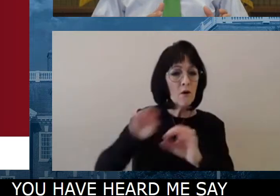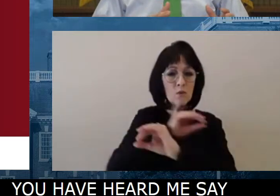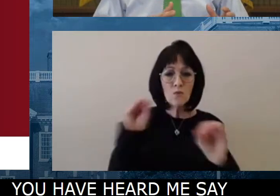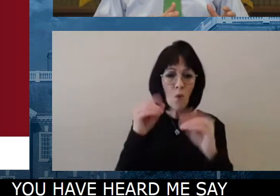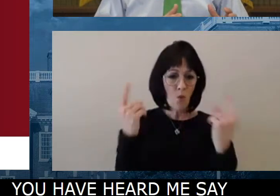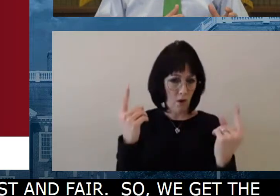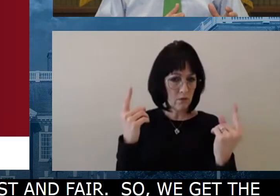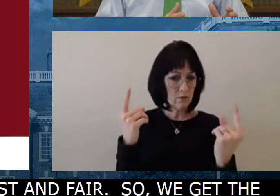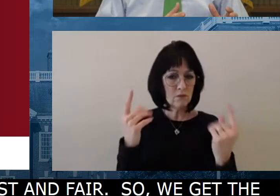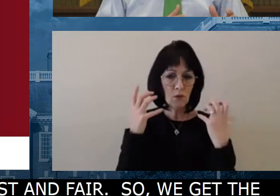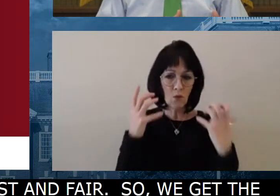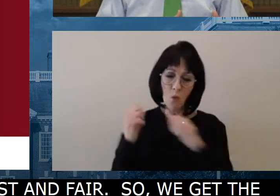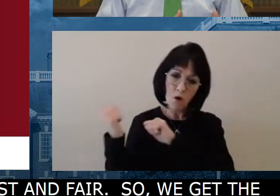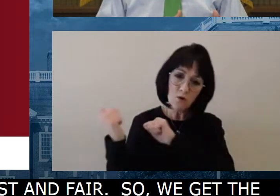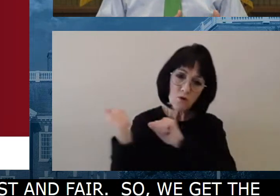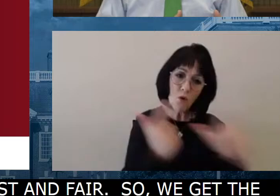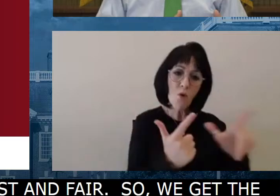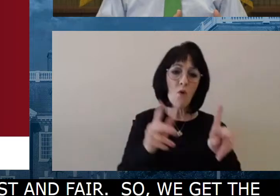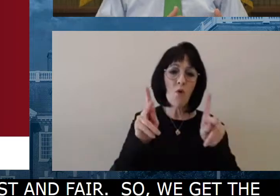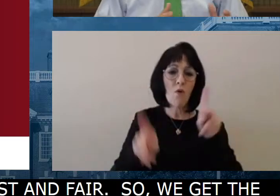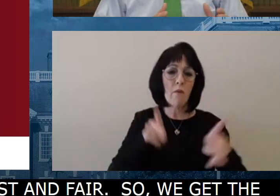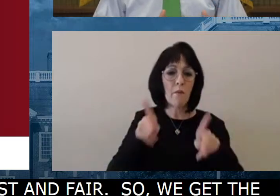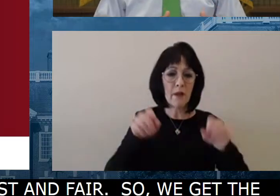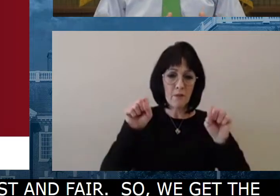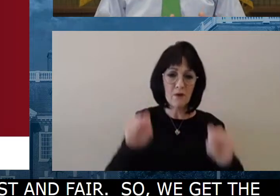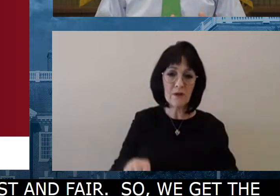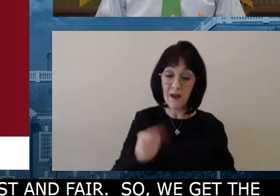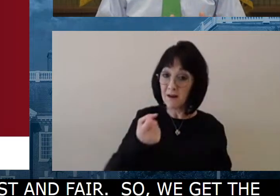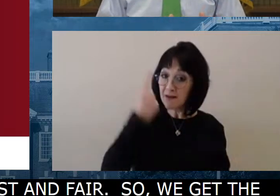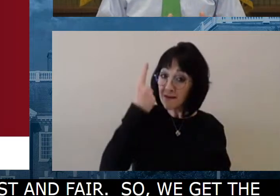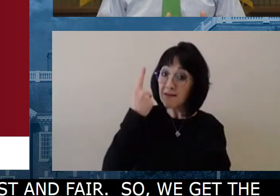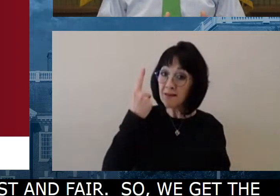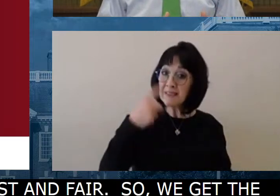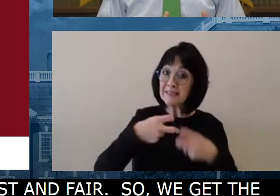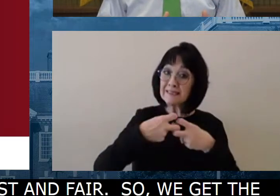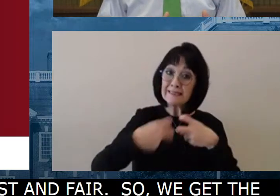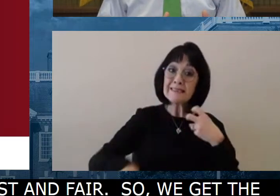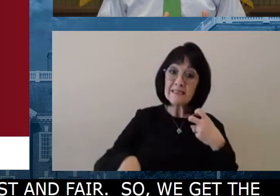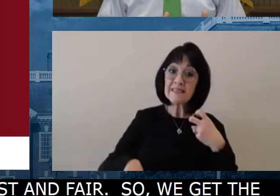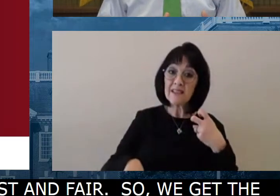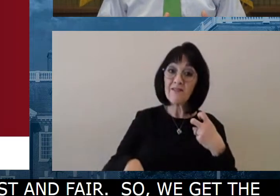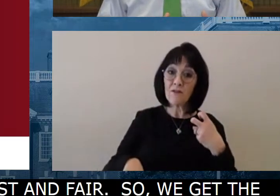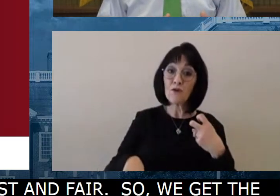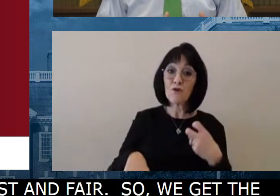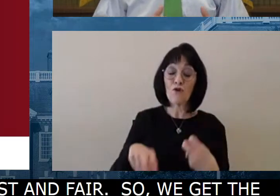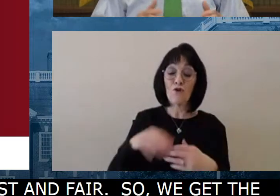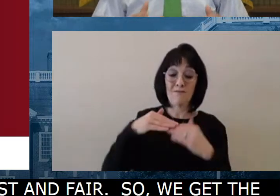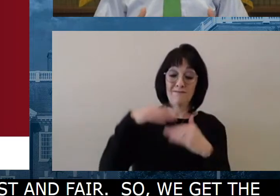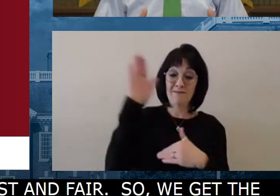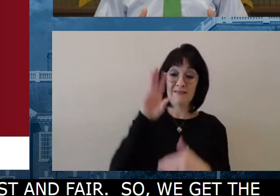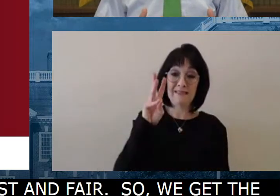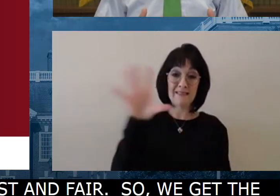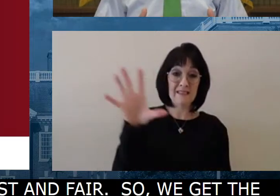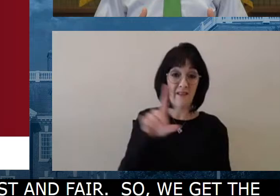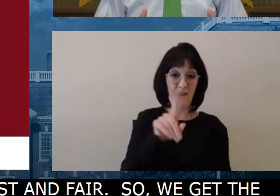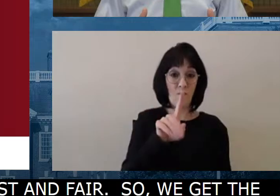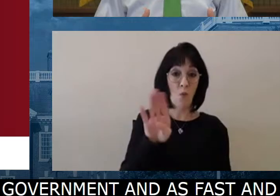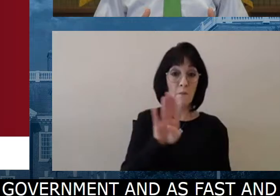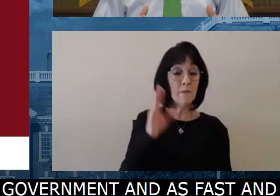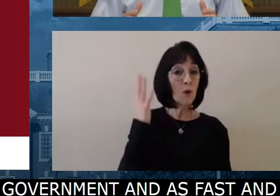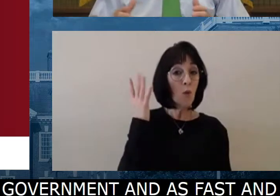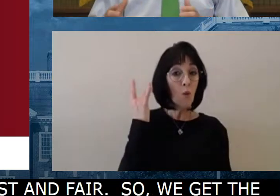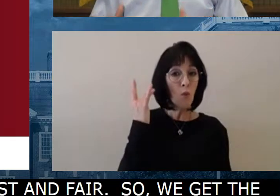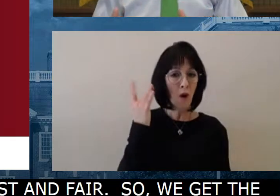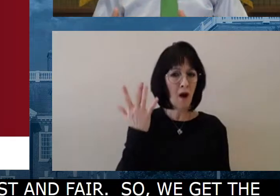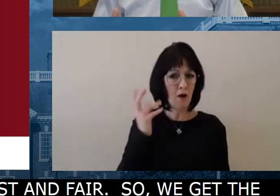for our senior population, that 1B, 65 and older population, limited mobility in many